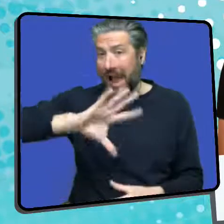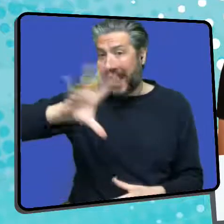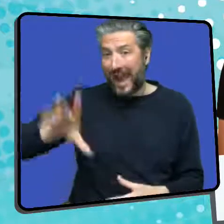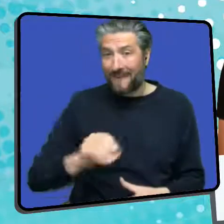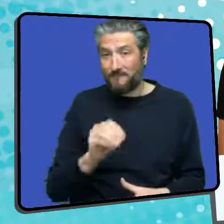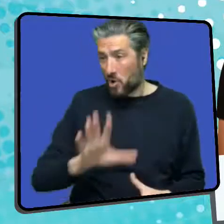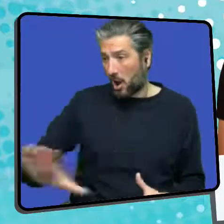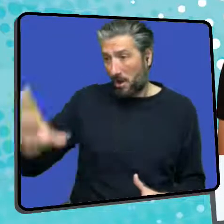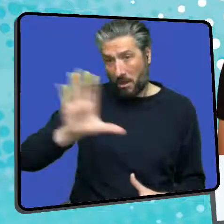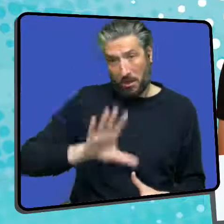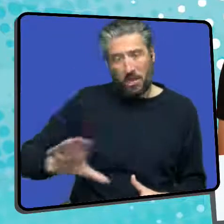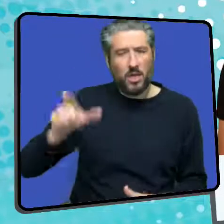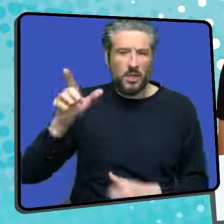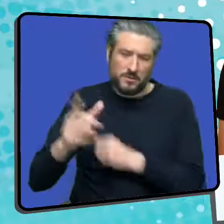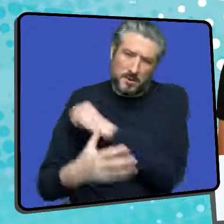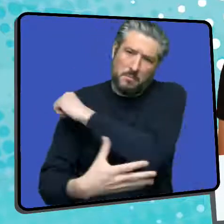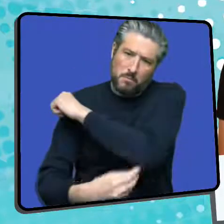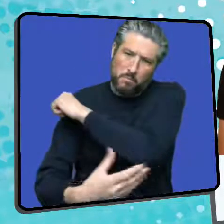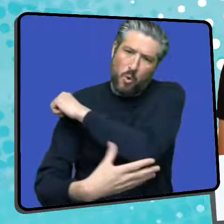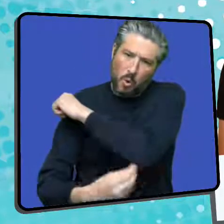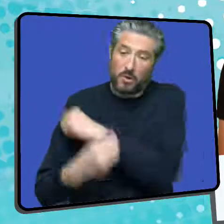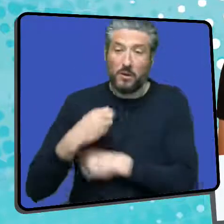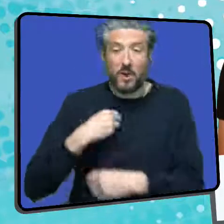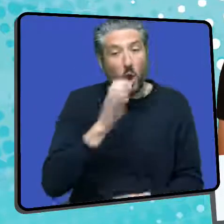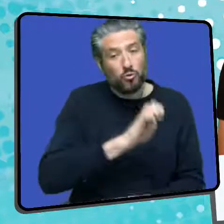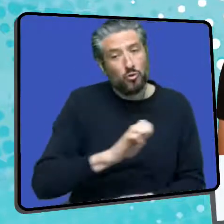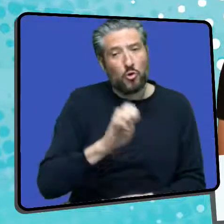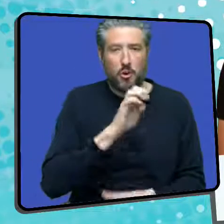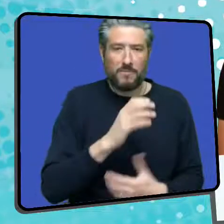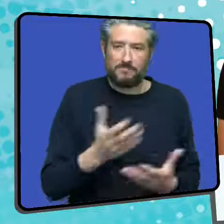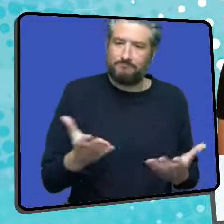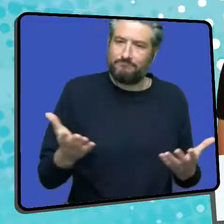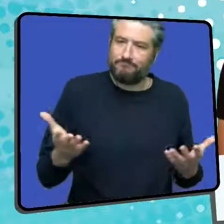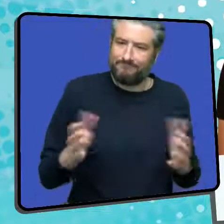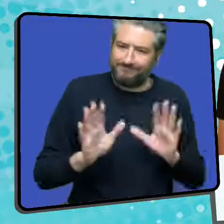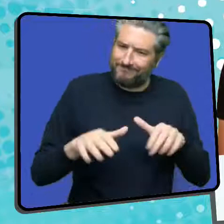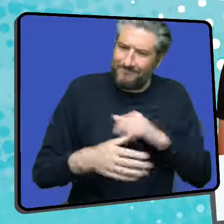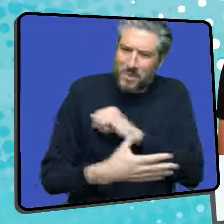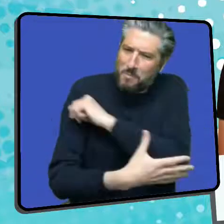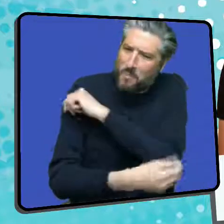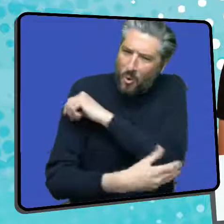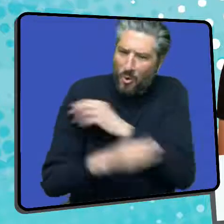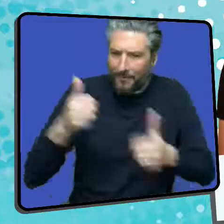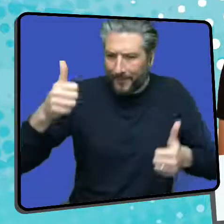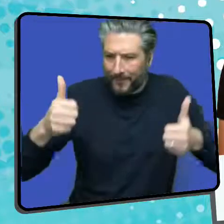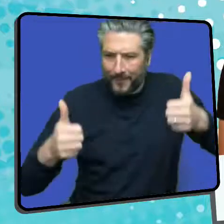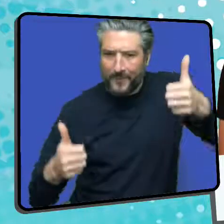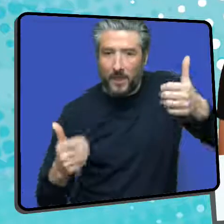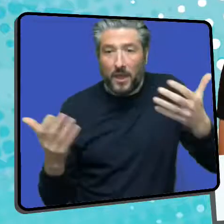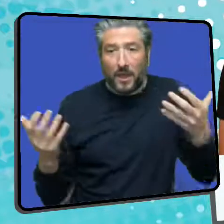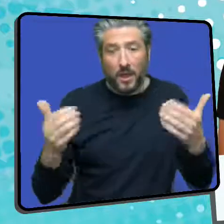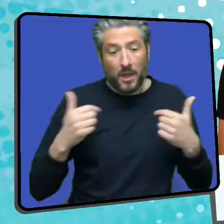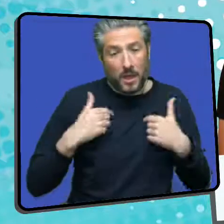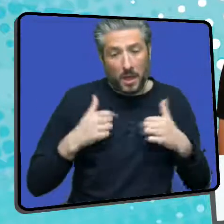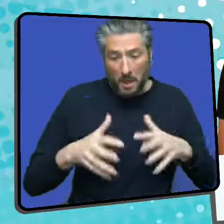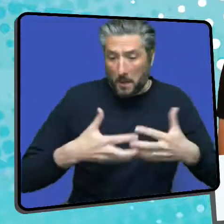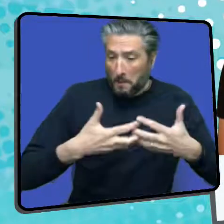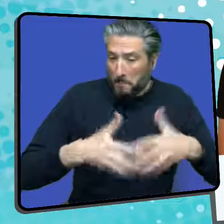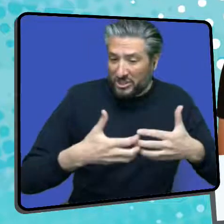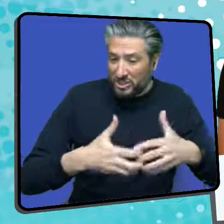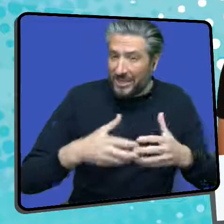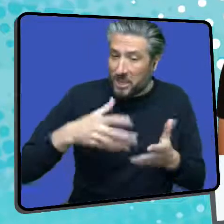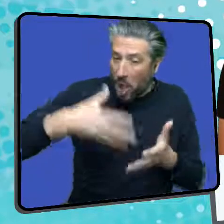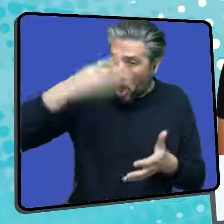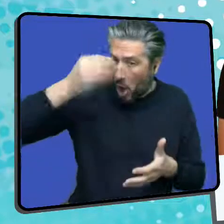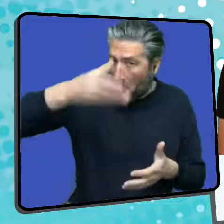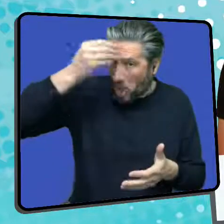Europe. And the idea here is that by using a machine learning model, we gather up all the experience that they have